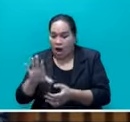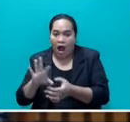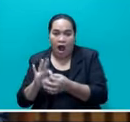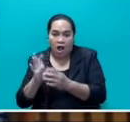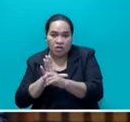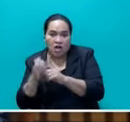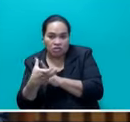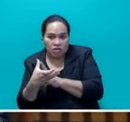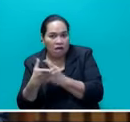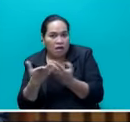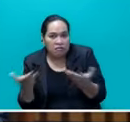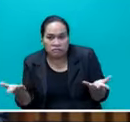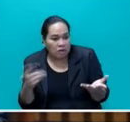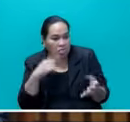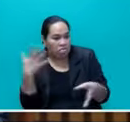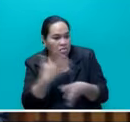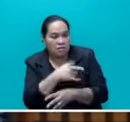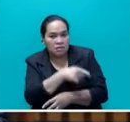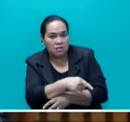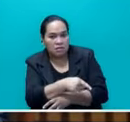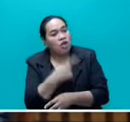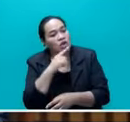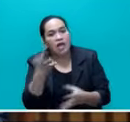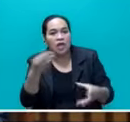Their culture which is reflected in the maintenance of that register in the VKB.